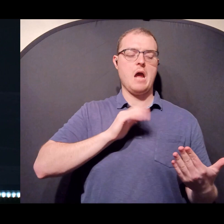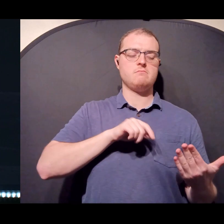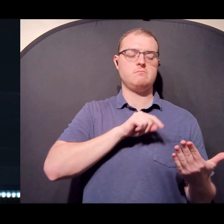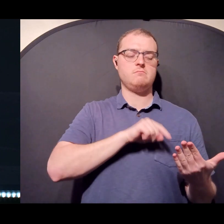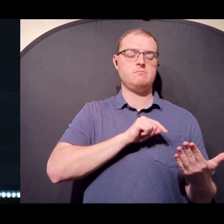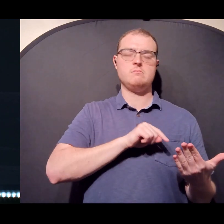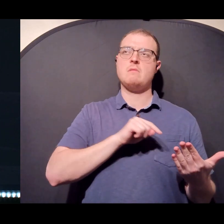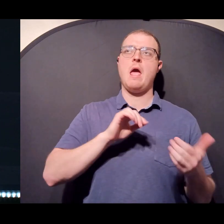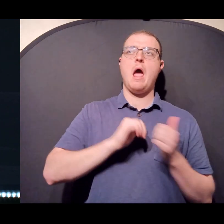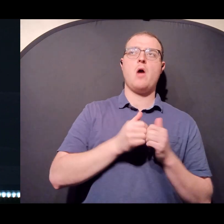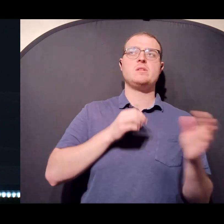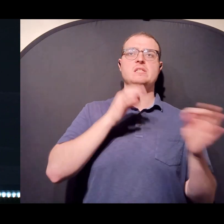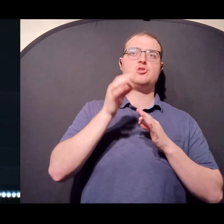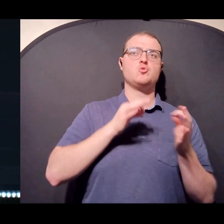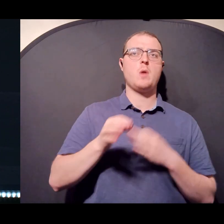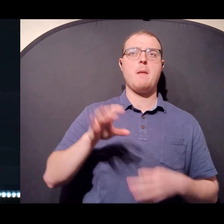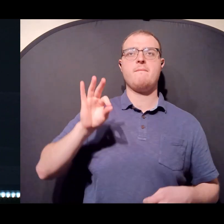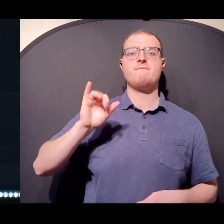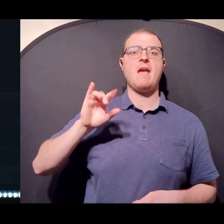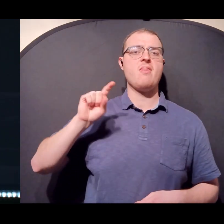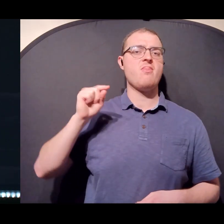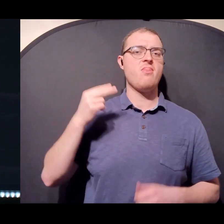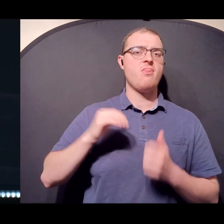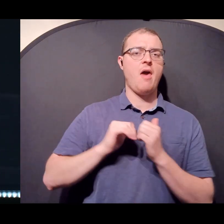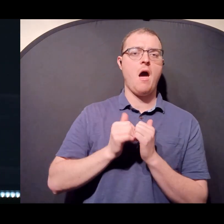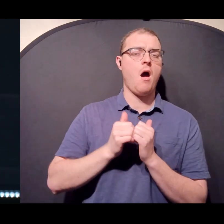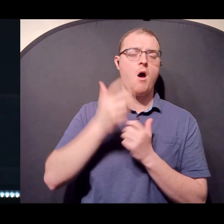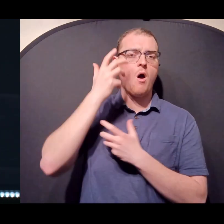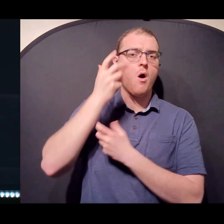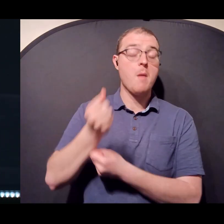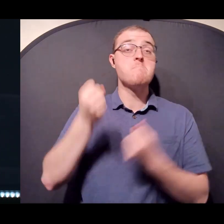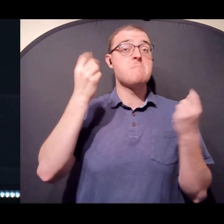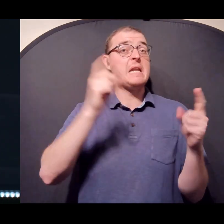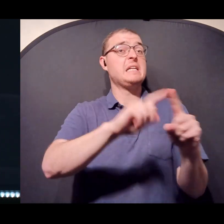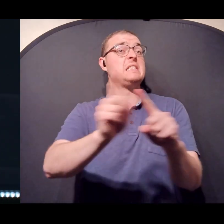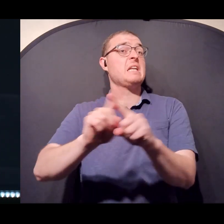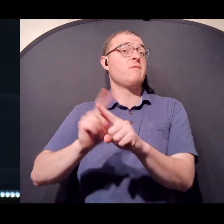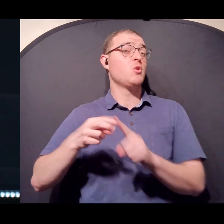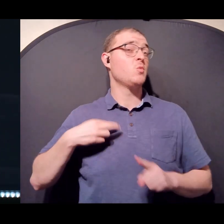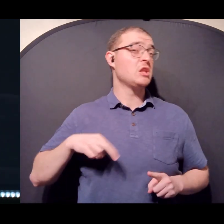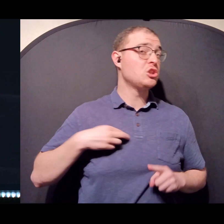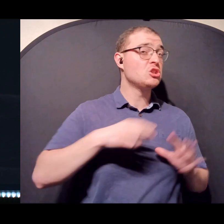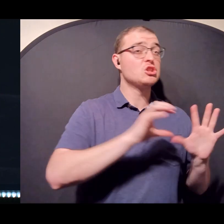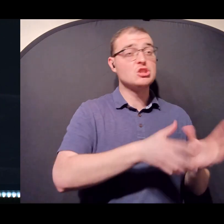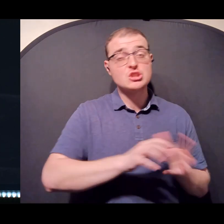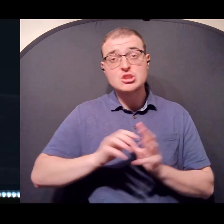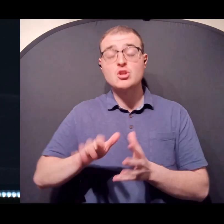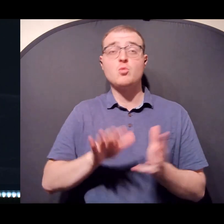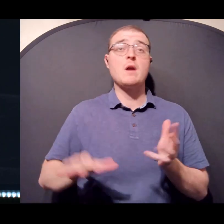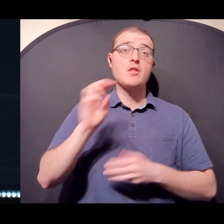say that faith is? Because you can have an opinion, and that person has an opinion, and there's lots of faith